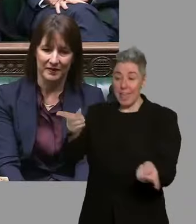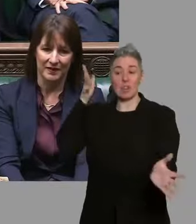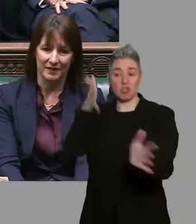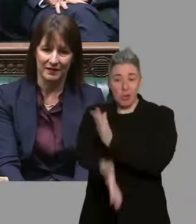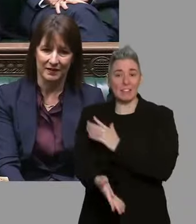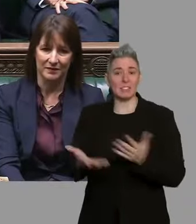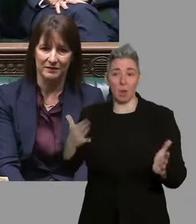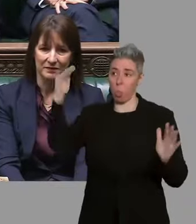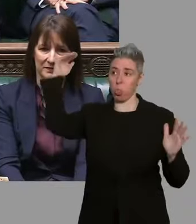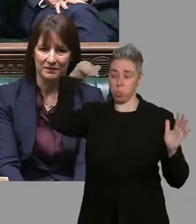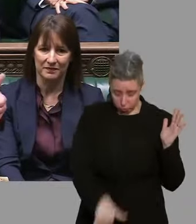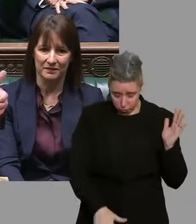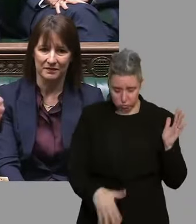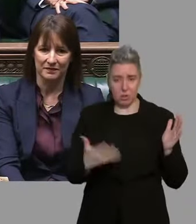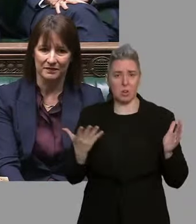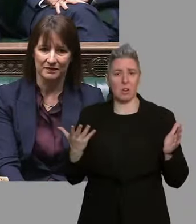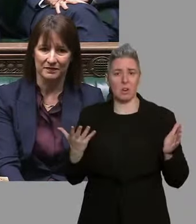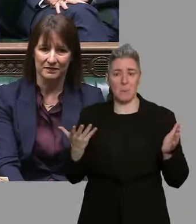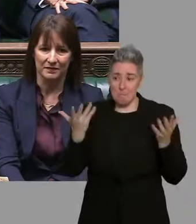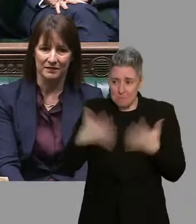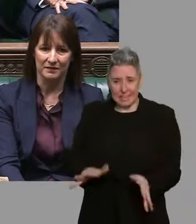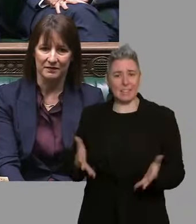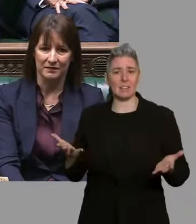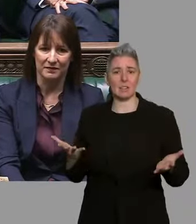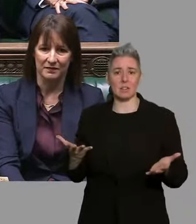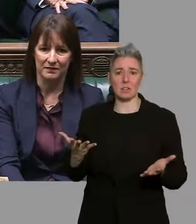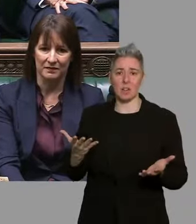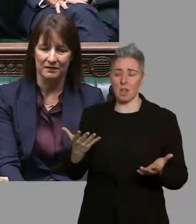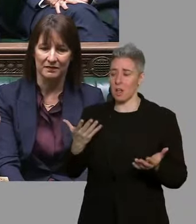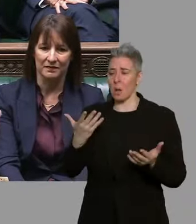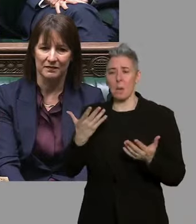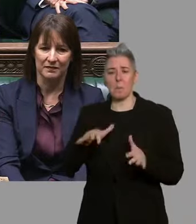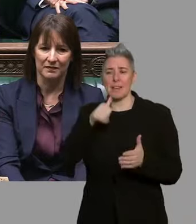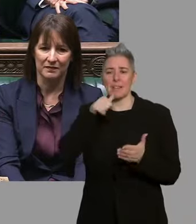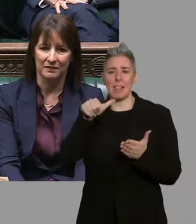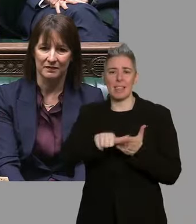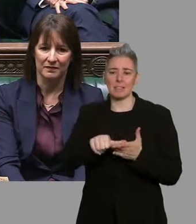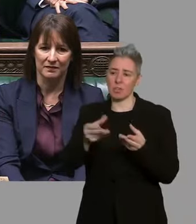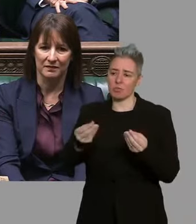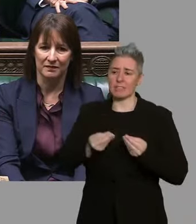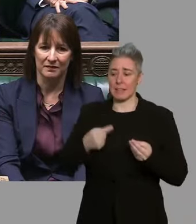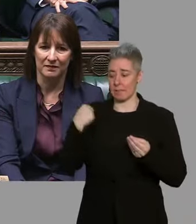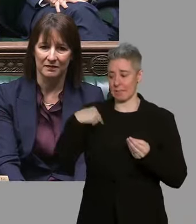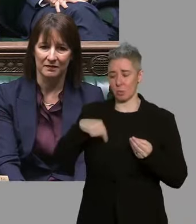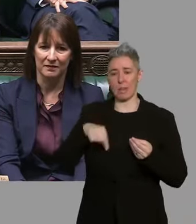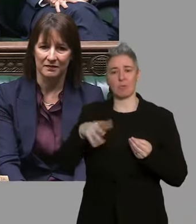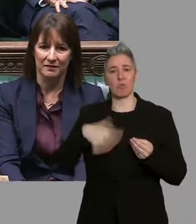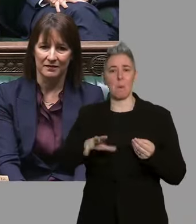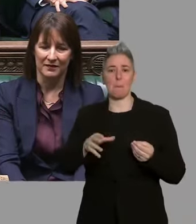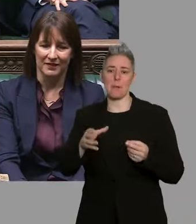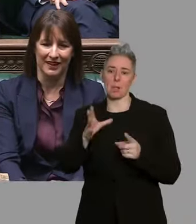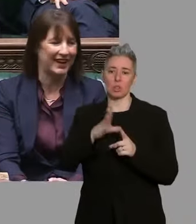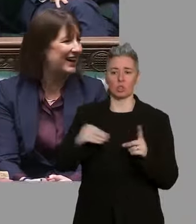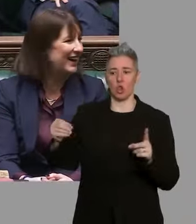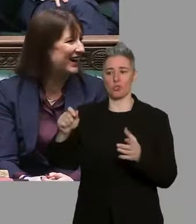I got a letter this week from a Tory voter in a Labour seat. I hope they don't mind me saying who it was. It was Liz Truss.